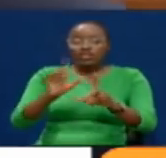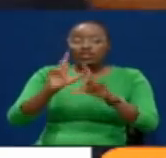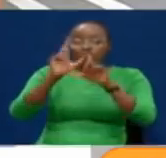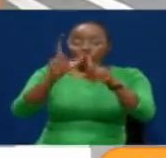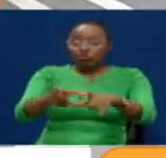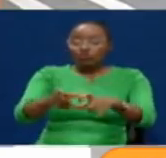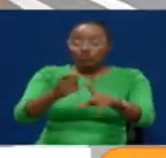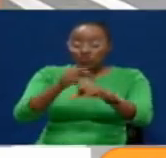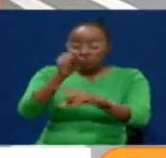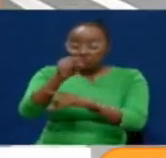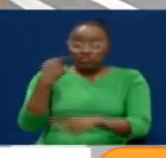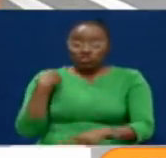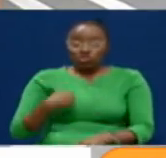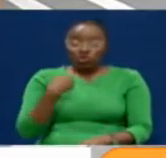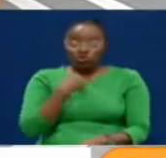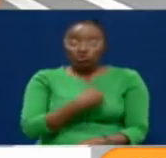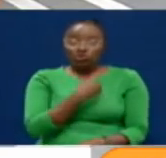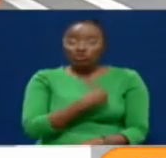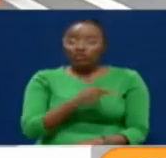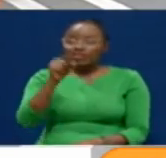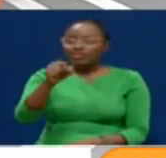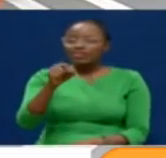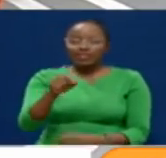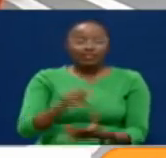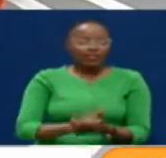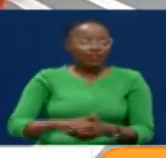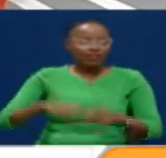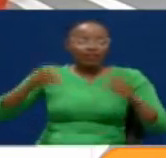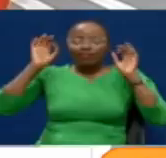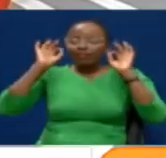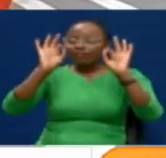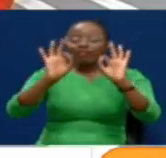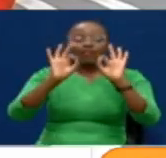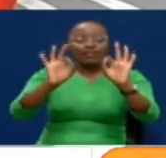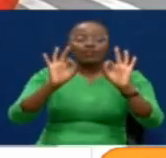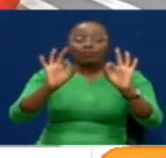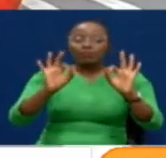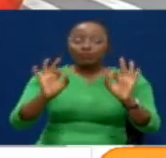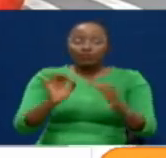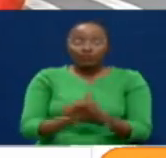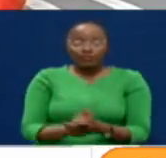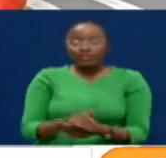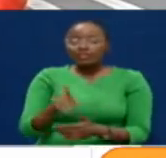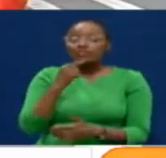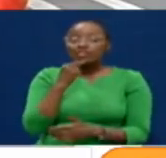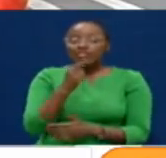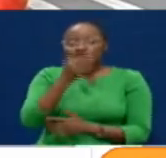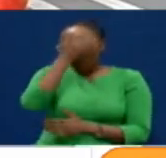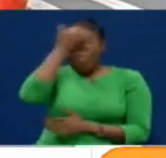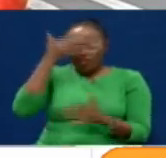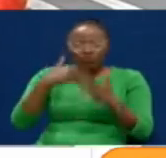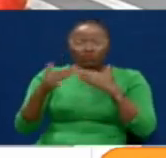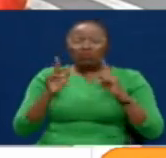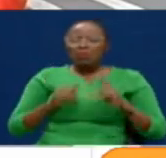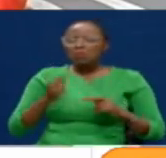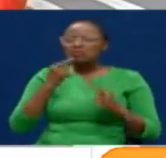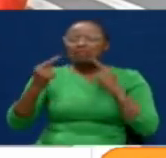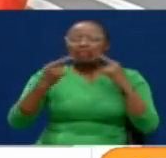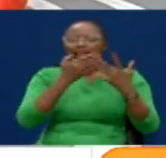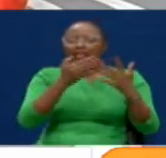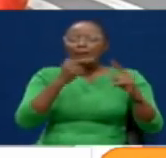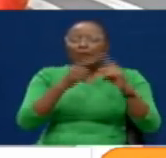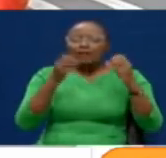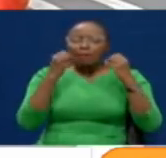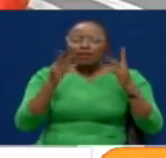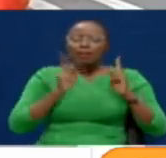the wow. He is such an incredible, as he was saying, forget about what people say. Yes. But there are so many